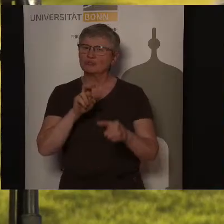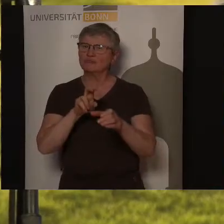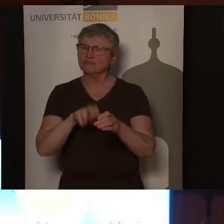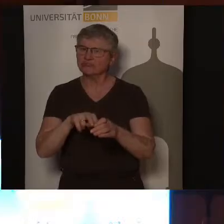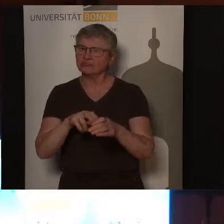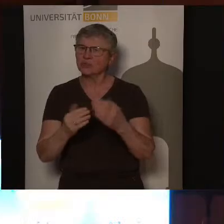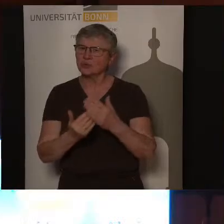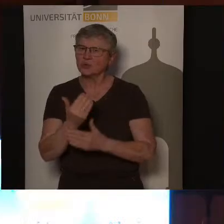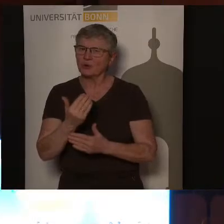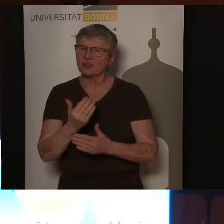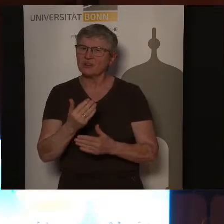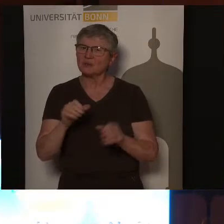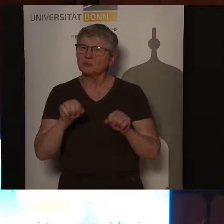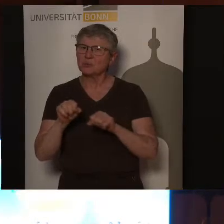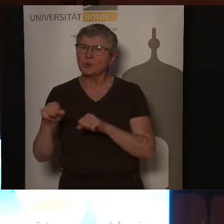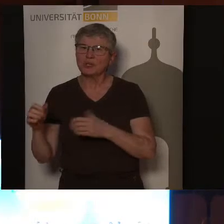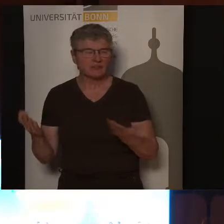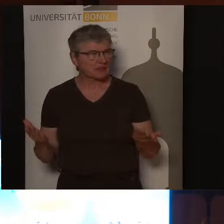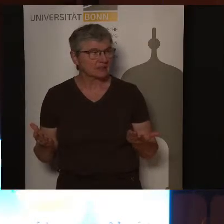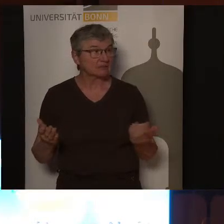get involved as a student, what can I do?